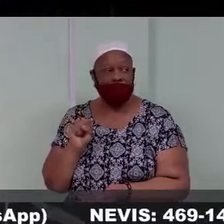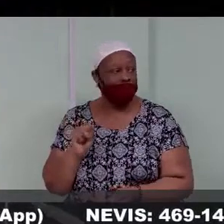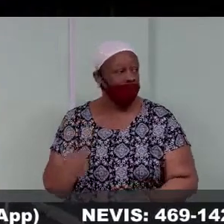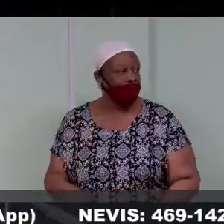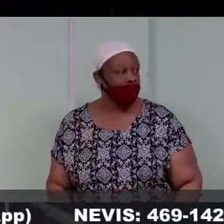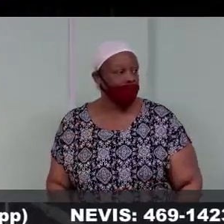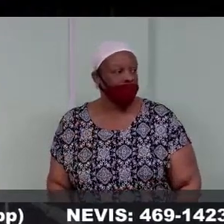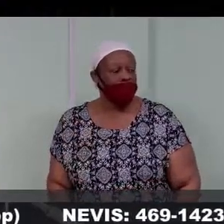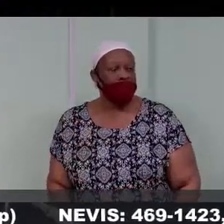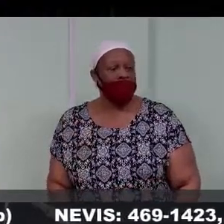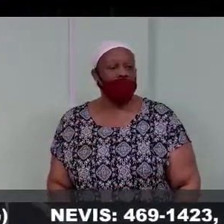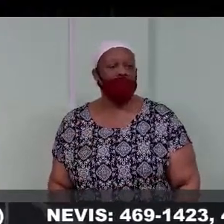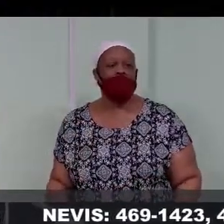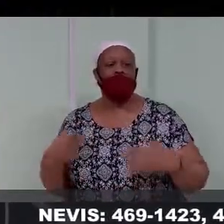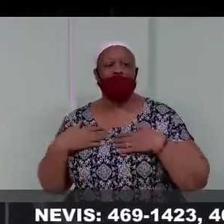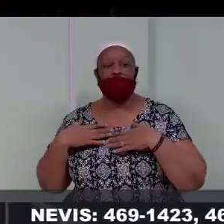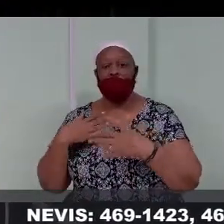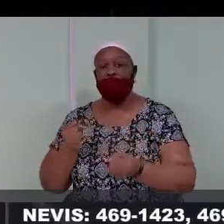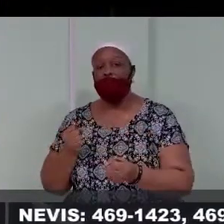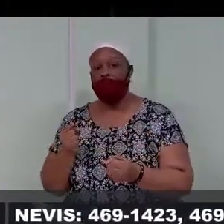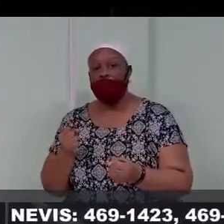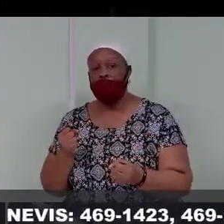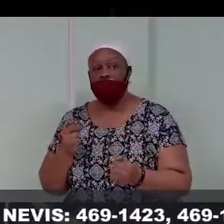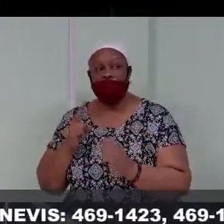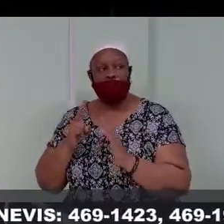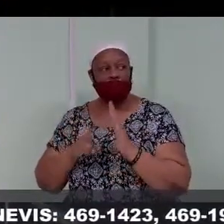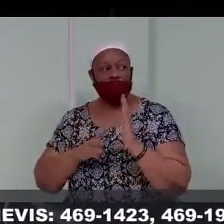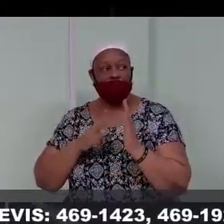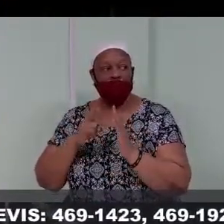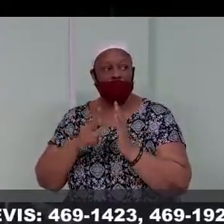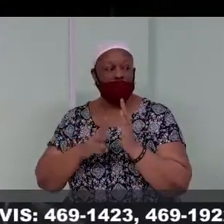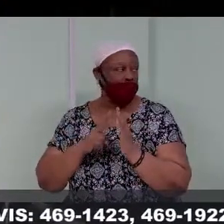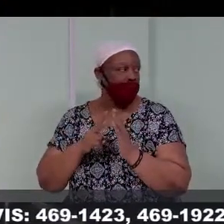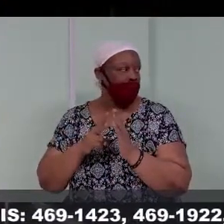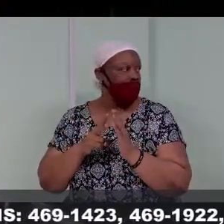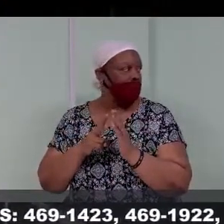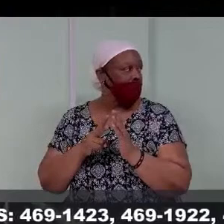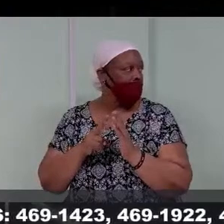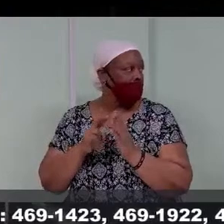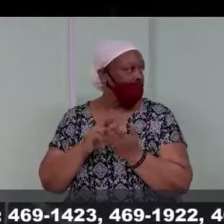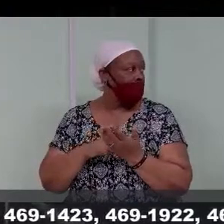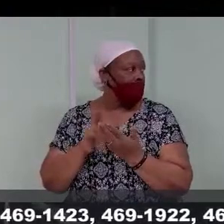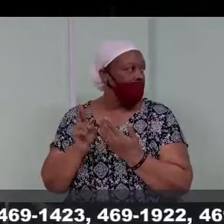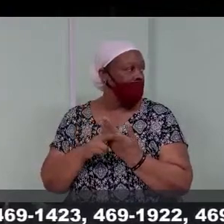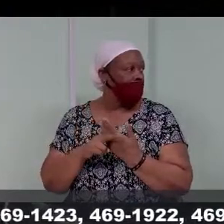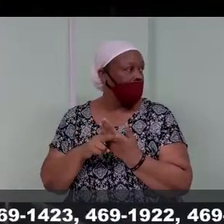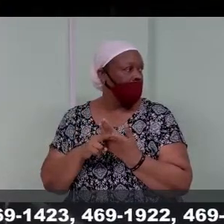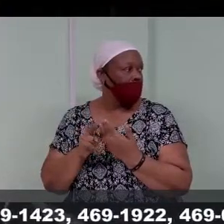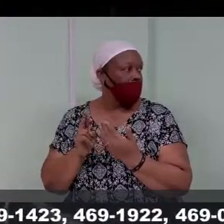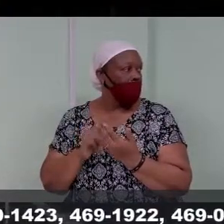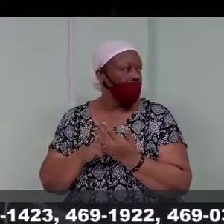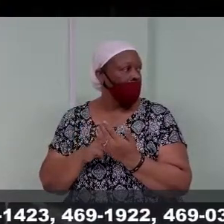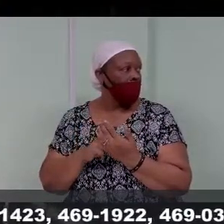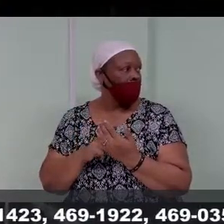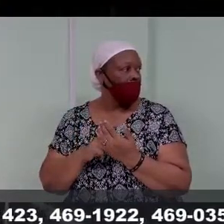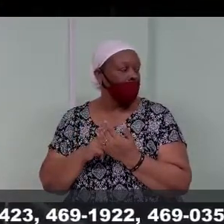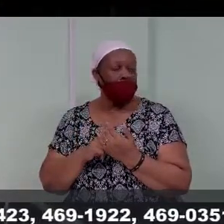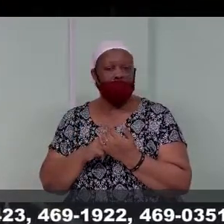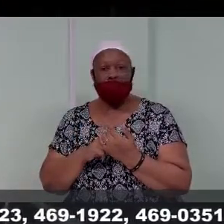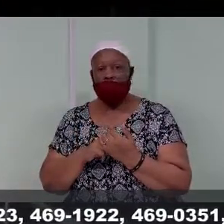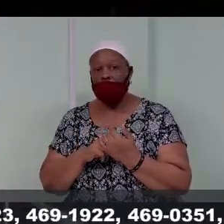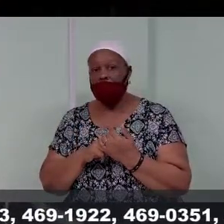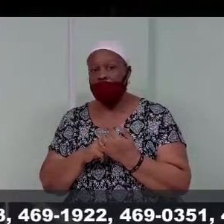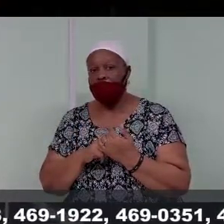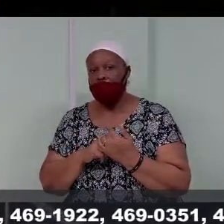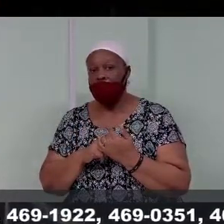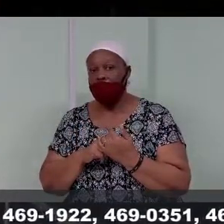Health Emergency Operations Center Health Report. Dr. Laws.